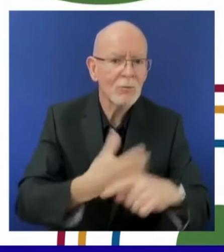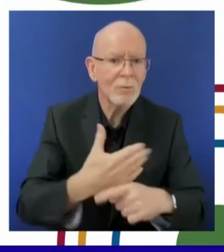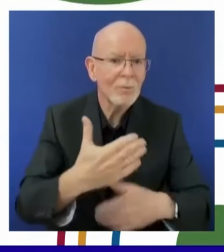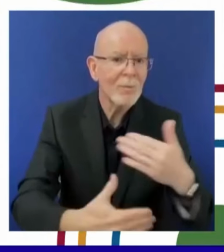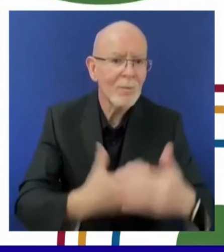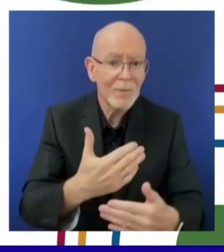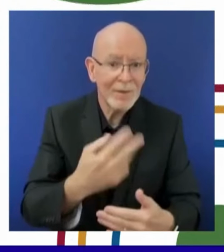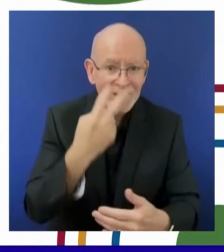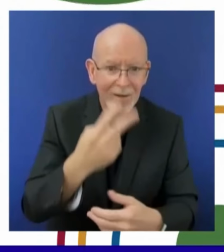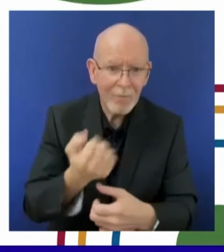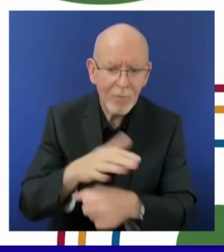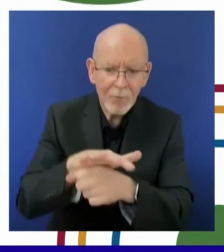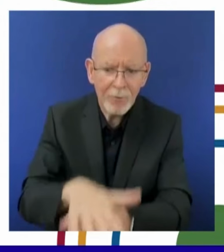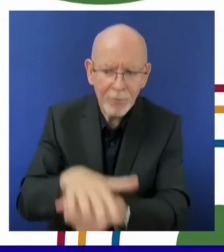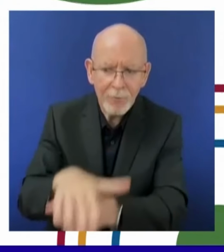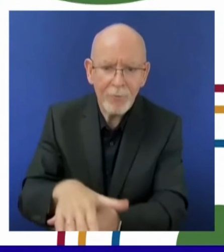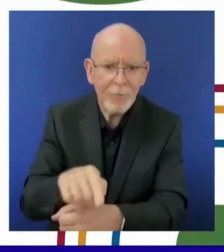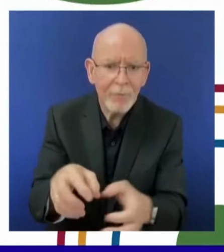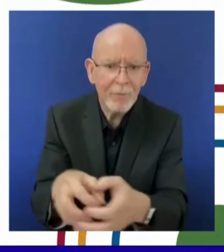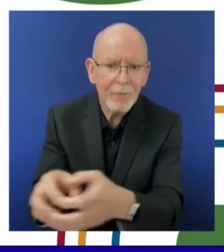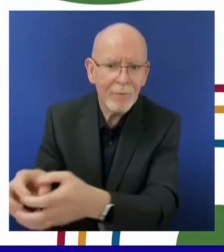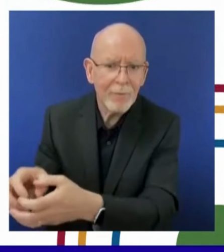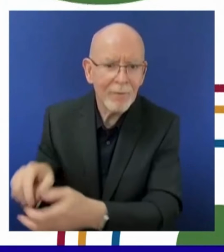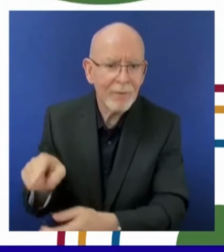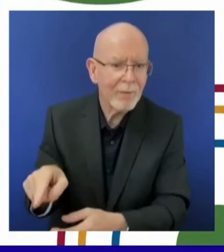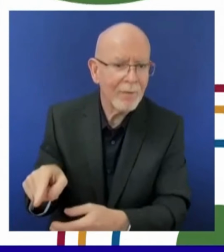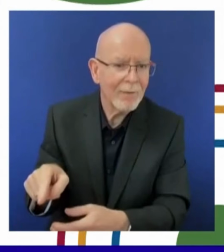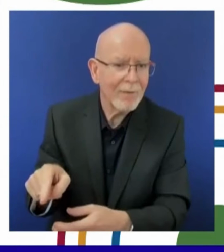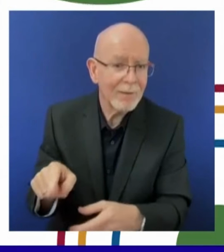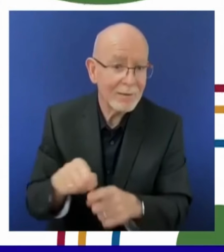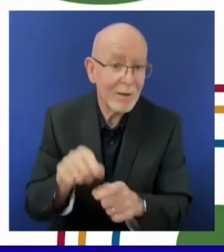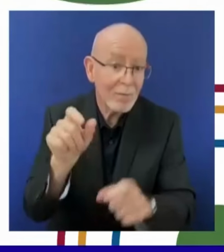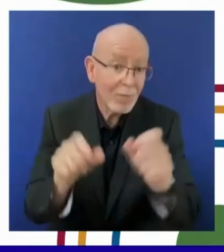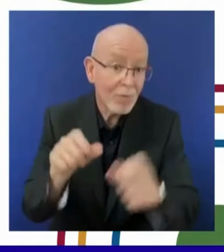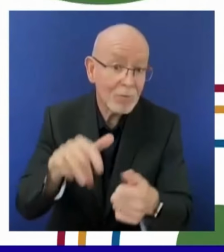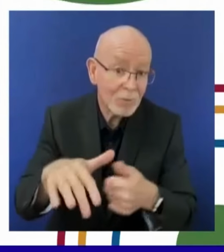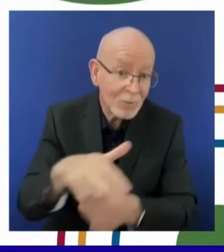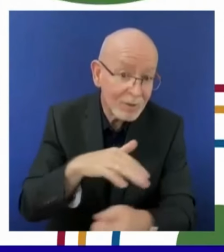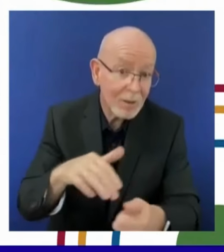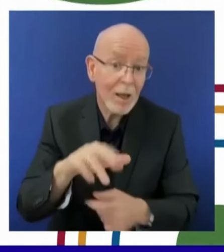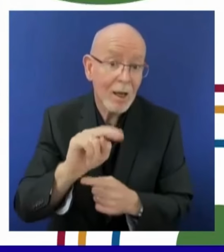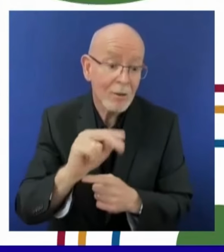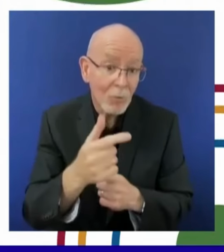of the major group of Asia Pacific Civil Society. Next.